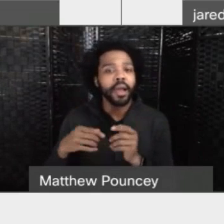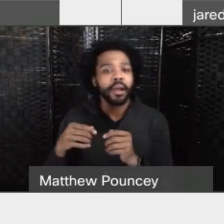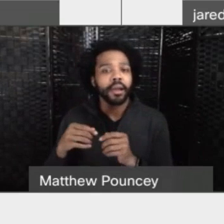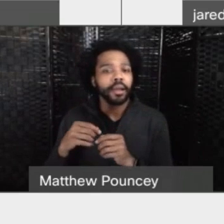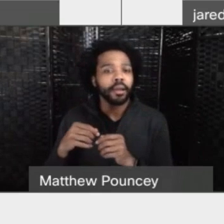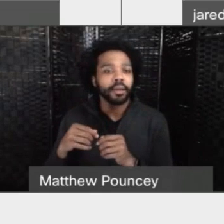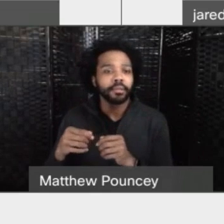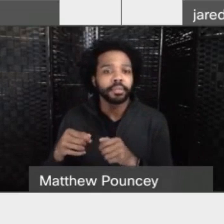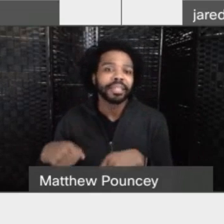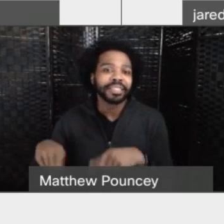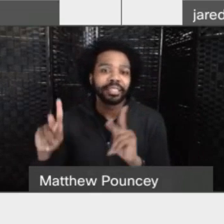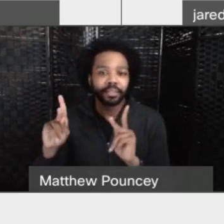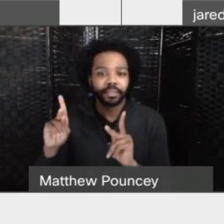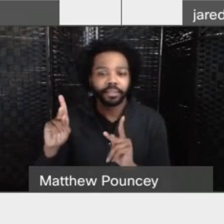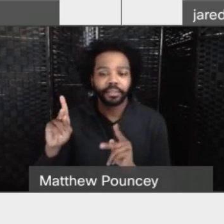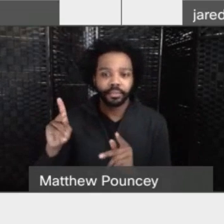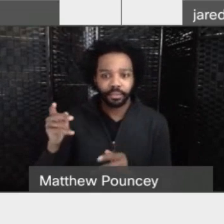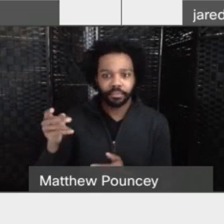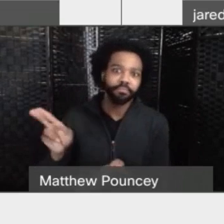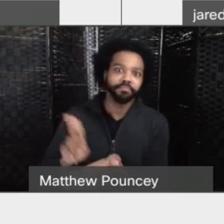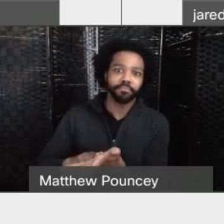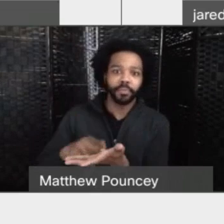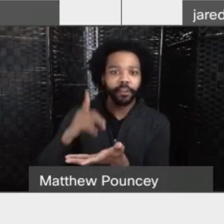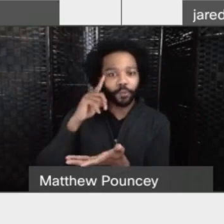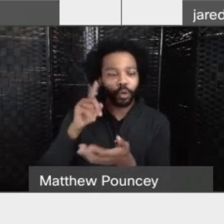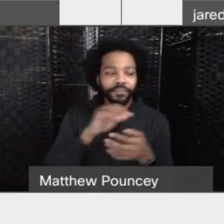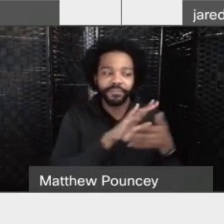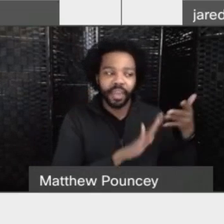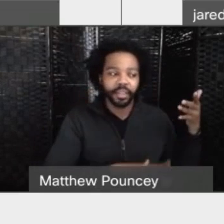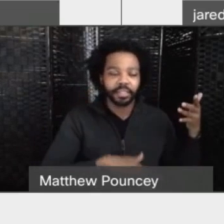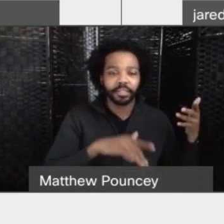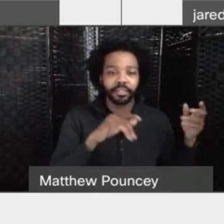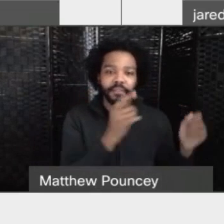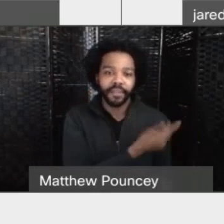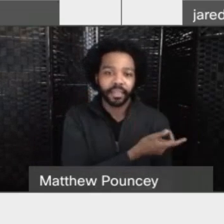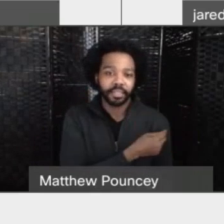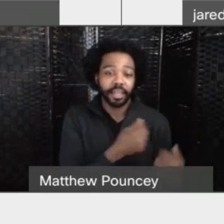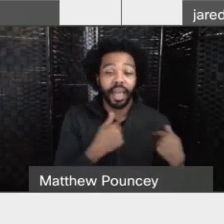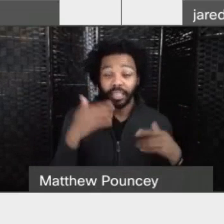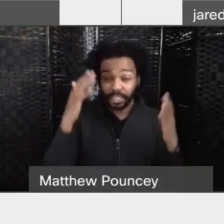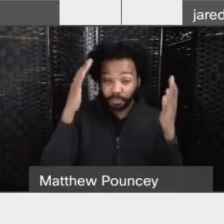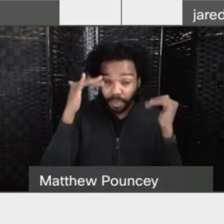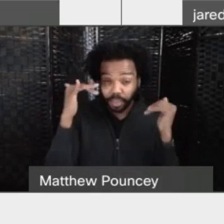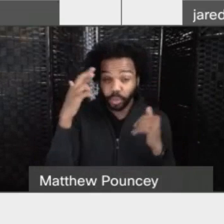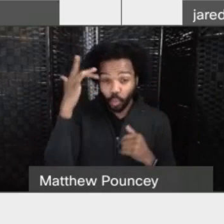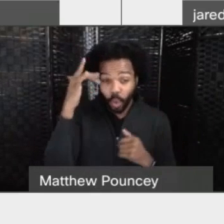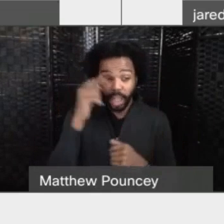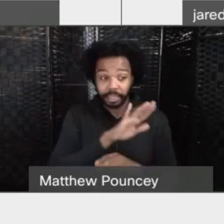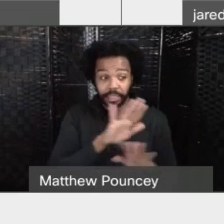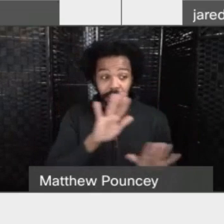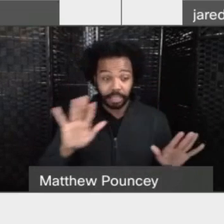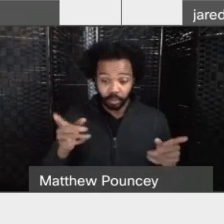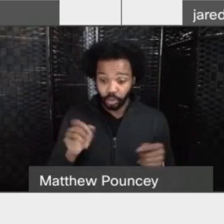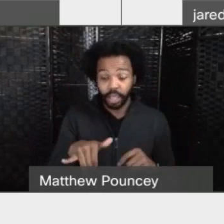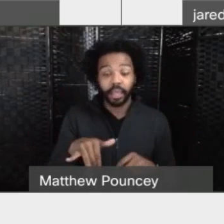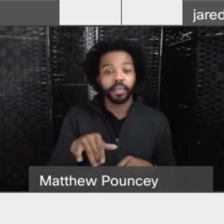And this is, I would suspect, to ensure that if there are reactions